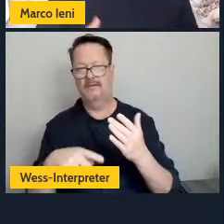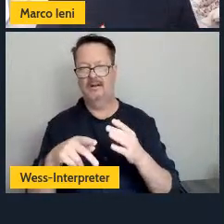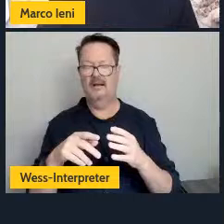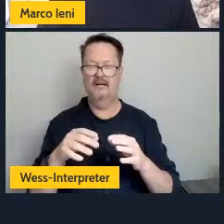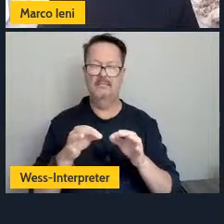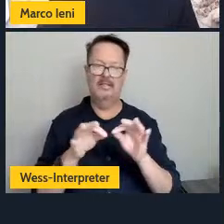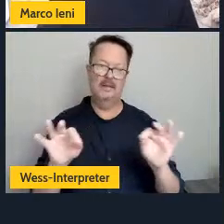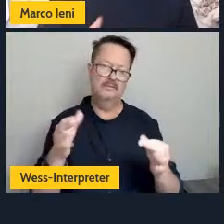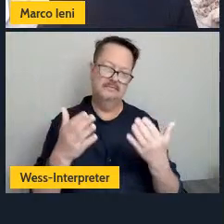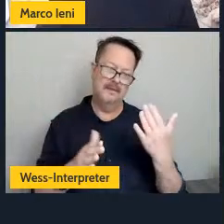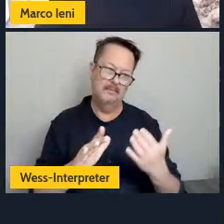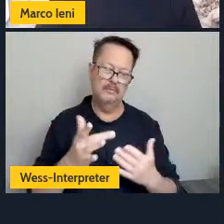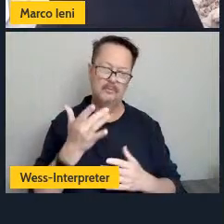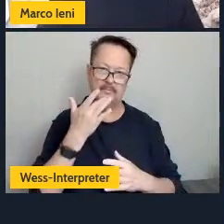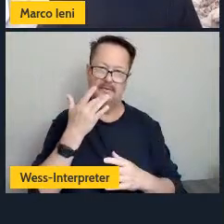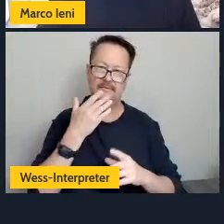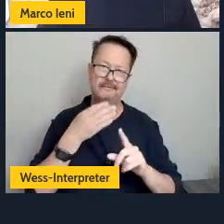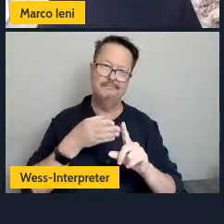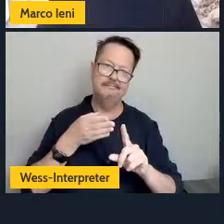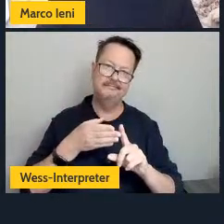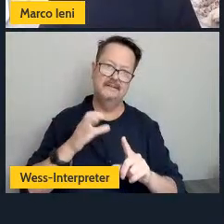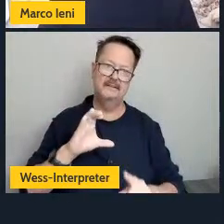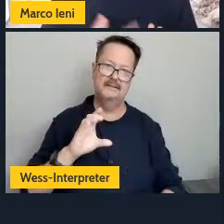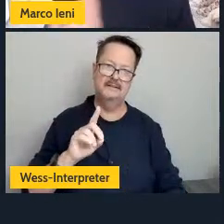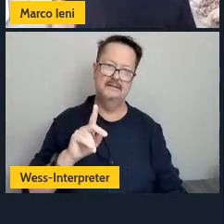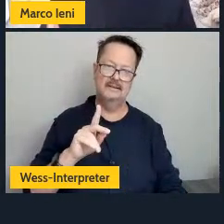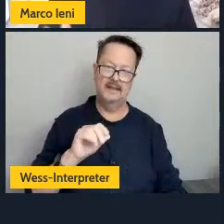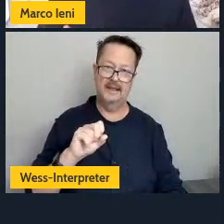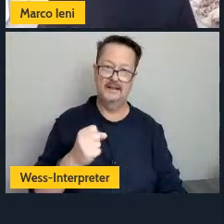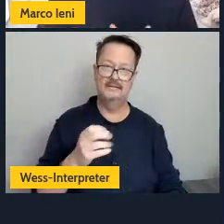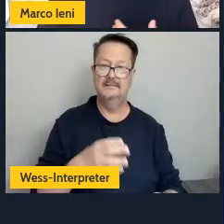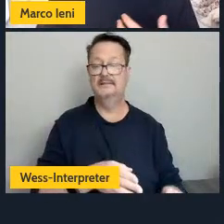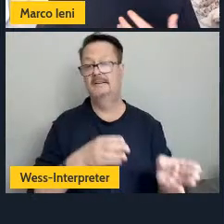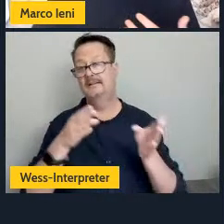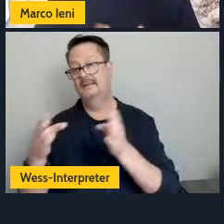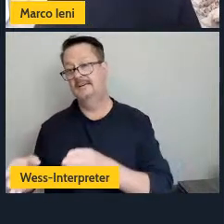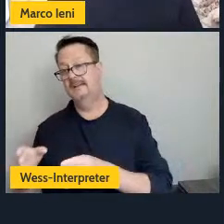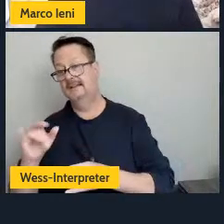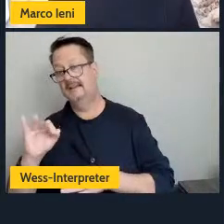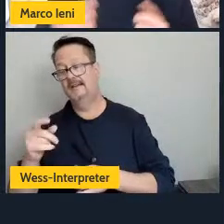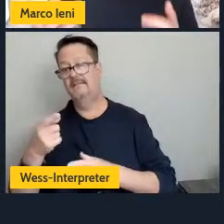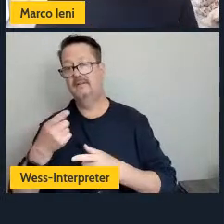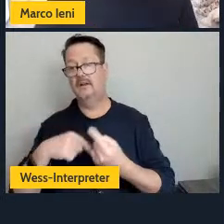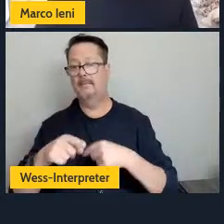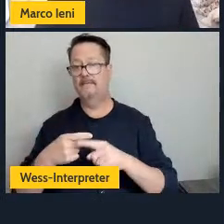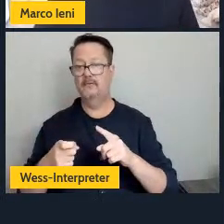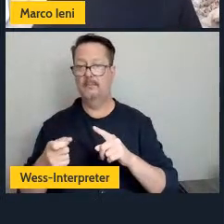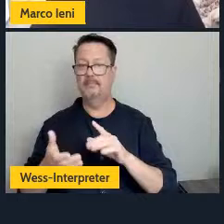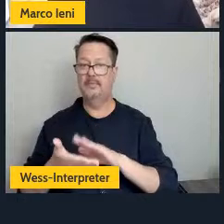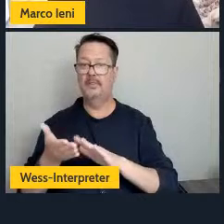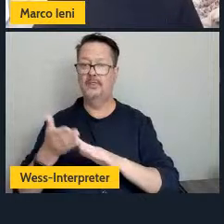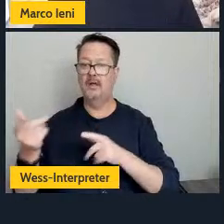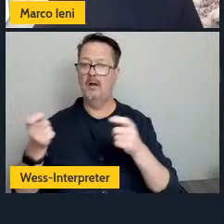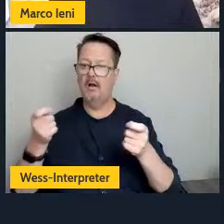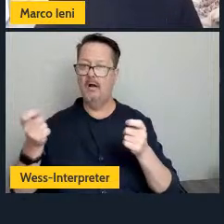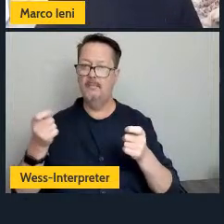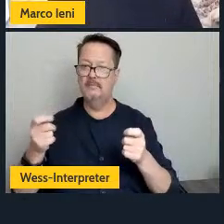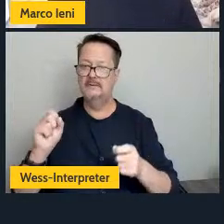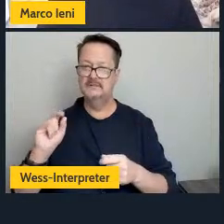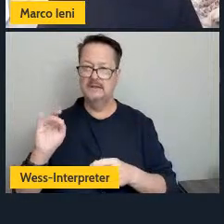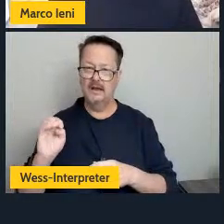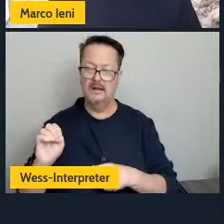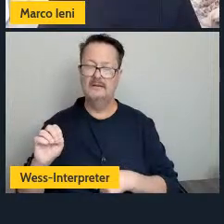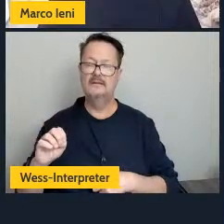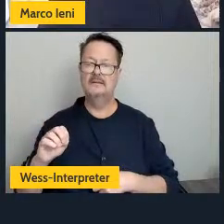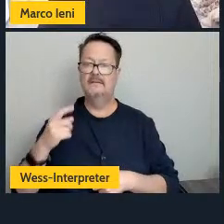maybe you will prefer CDKs. Instead, if you come from the ops side of DevOps,